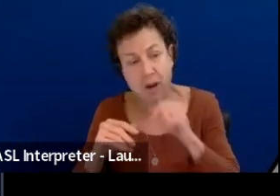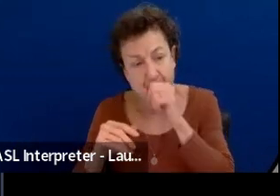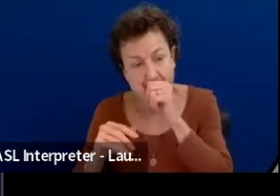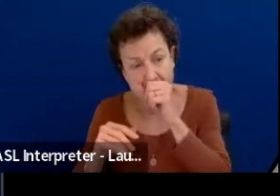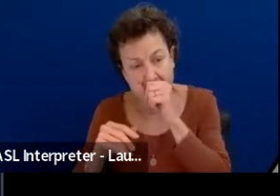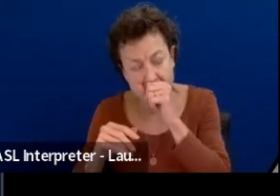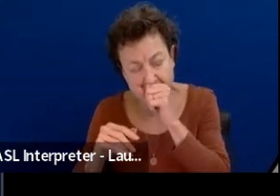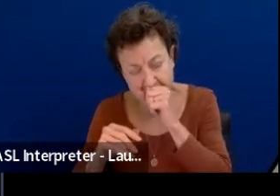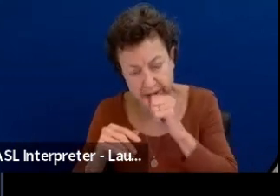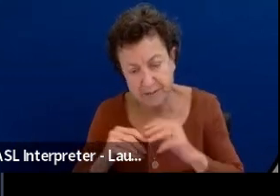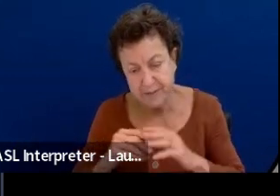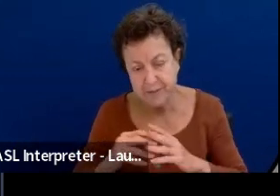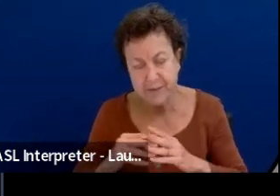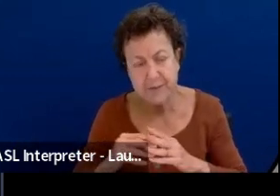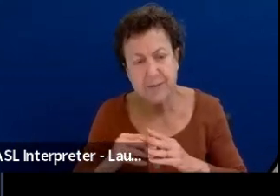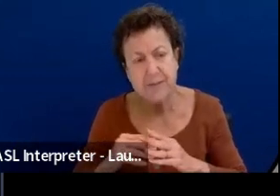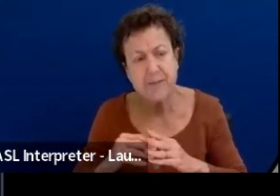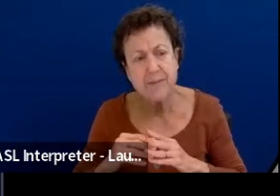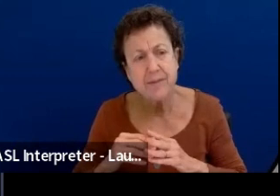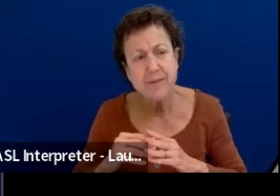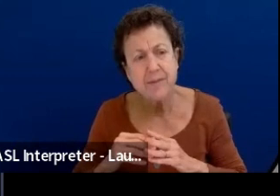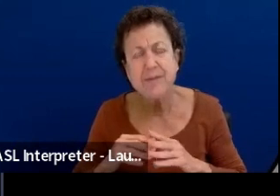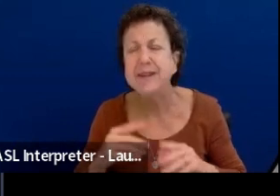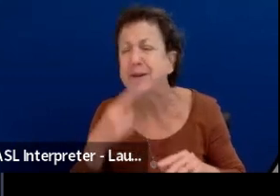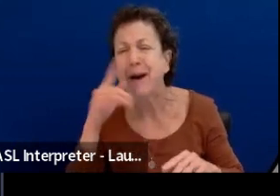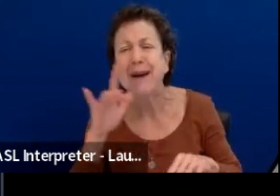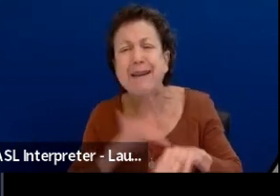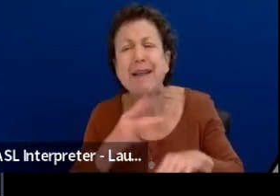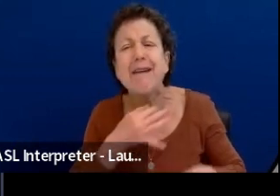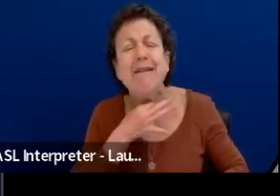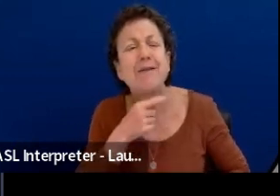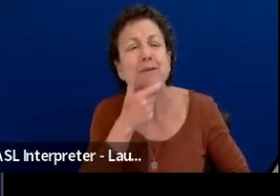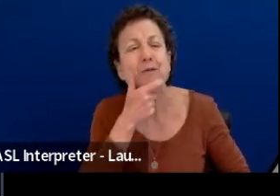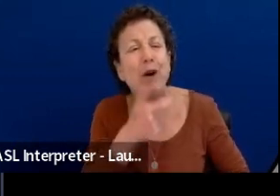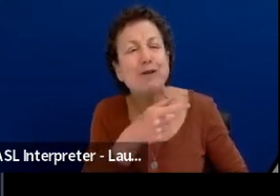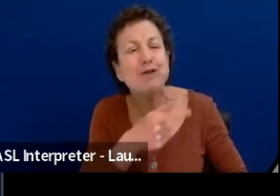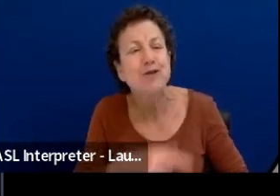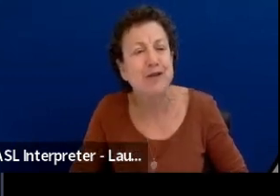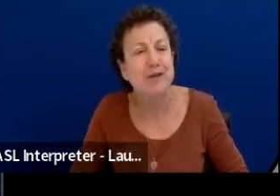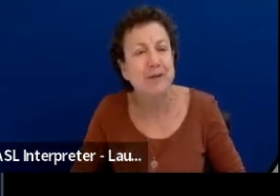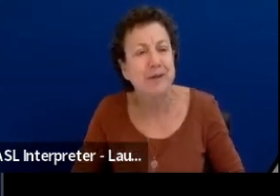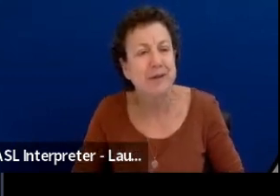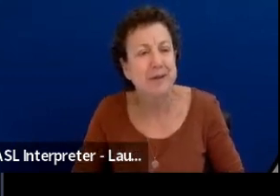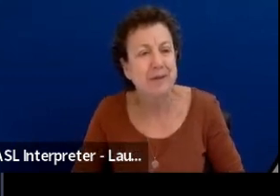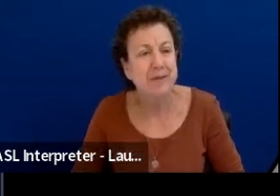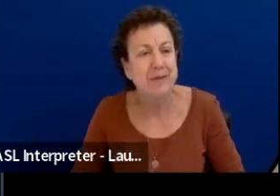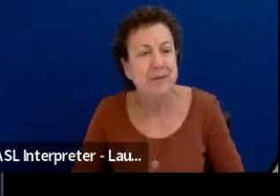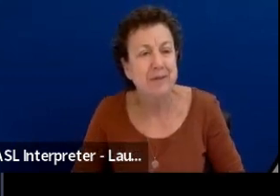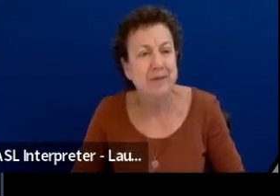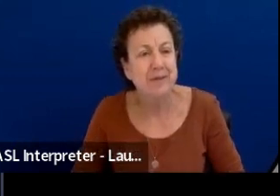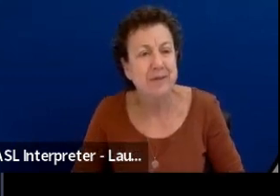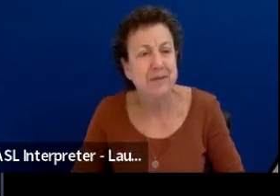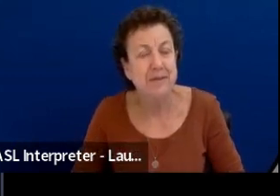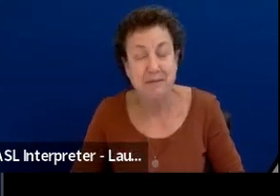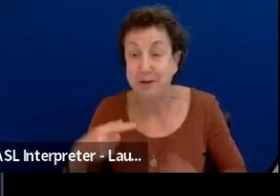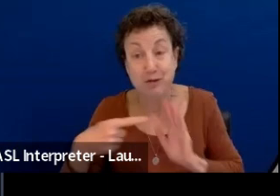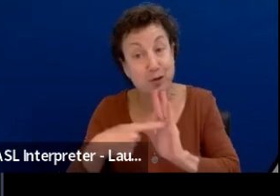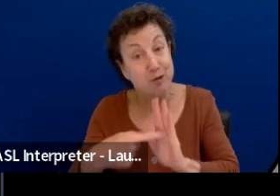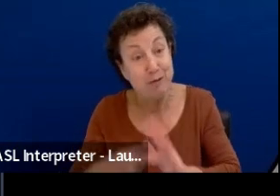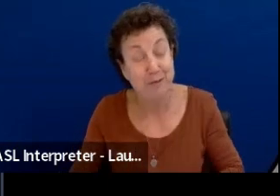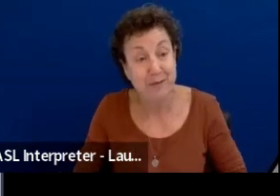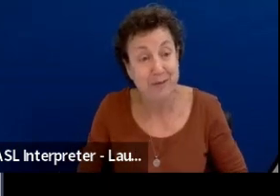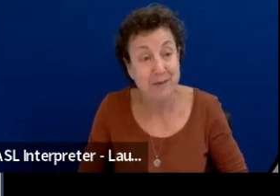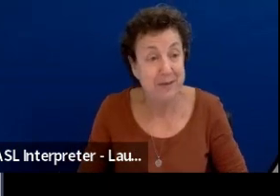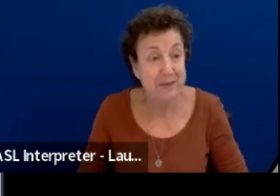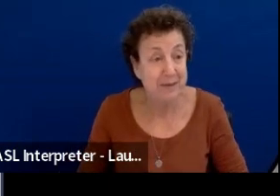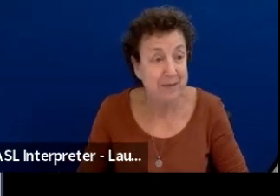it's Jeff. yep, What's it look like if you click on it? What do you get to see? I will show you. Let's check out what